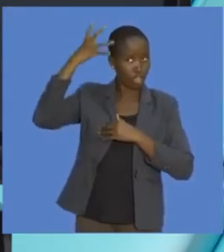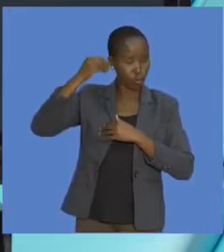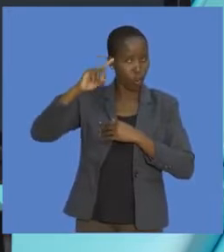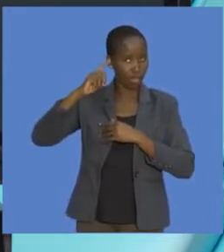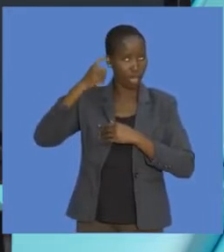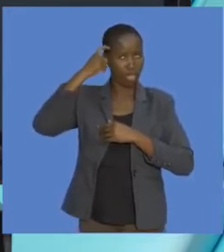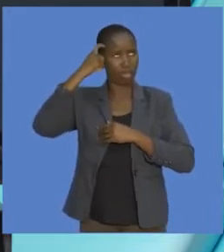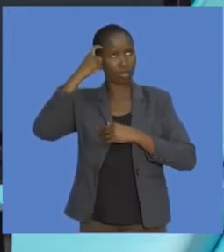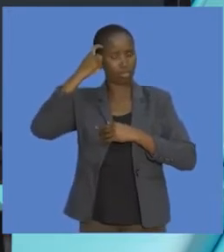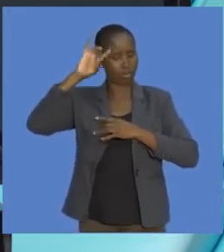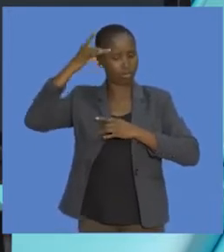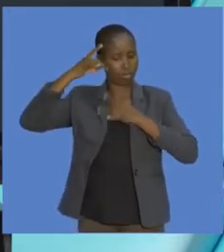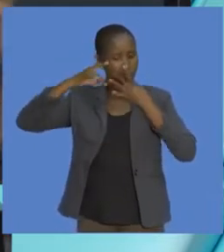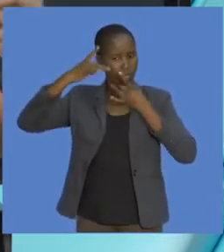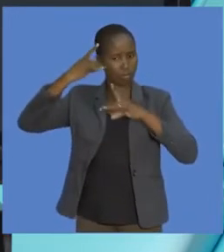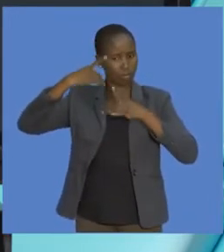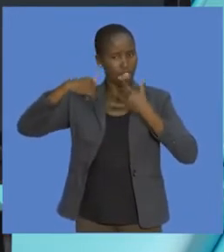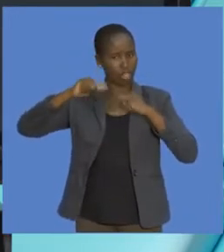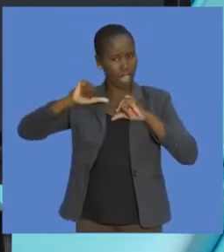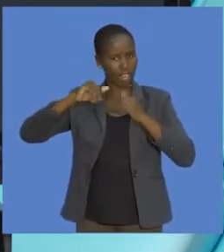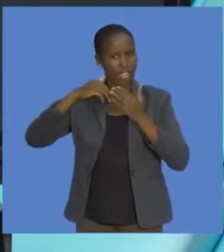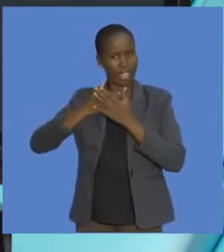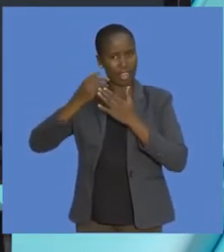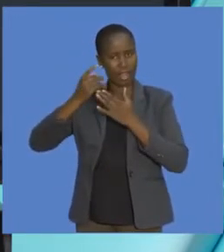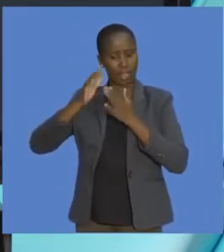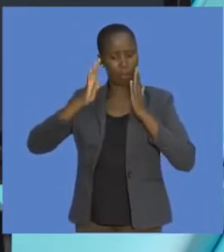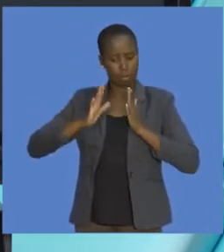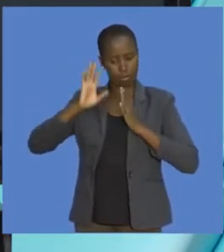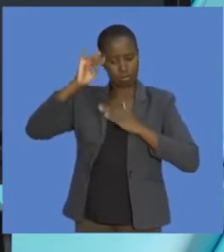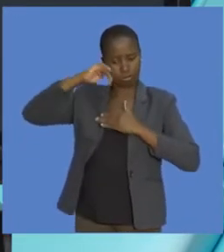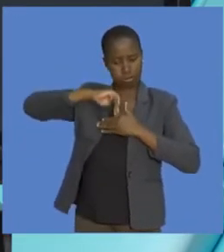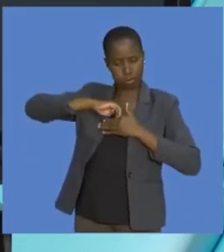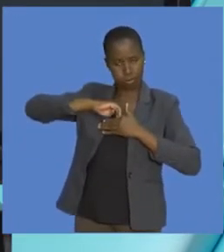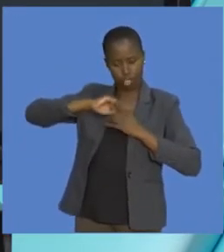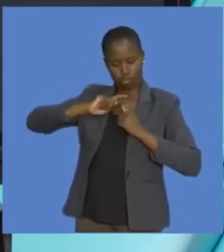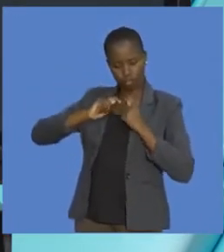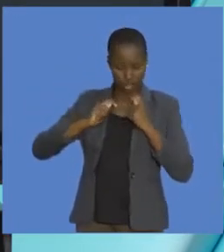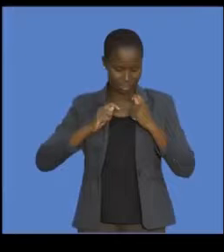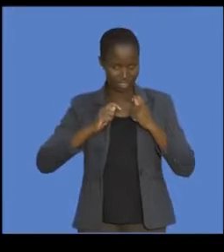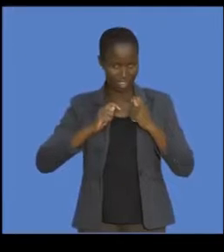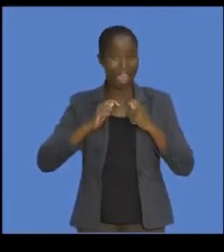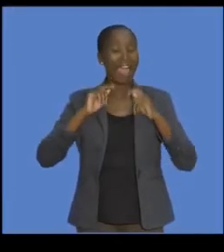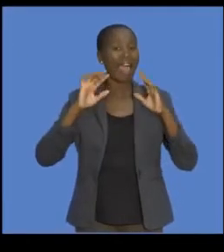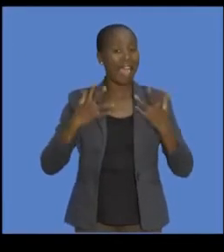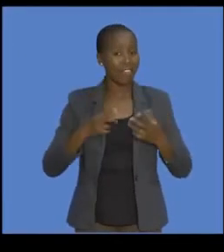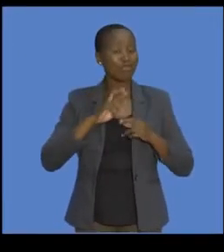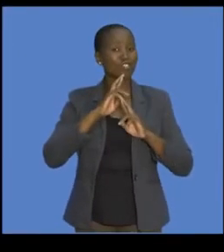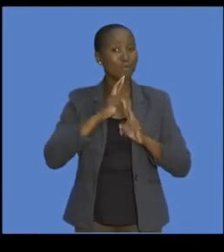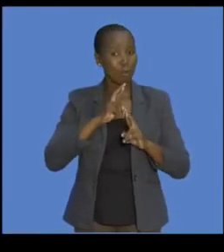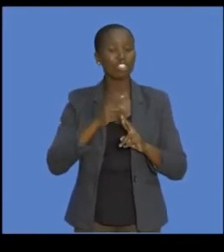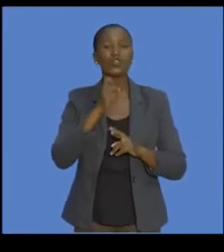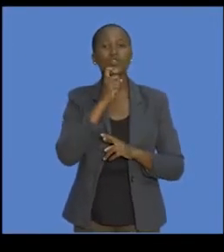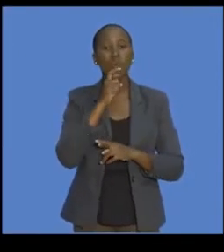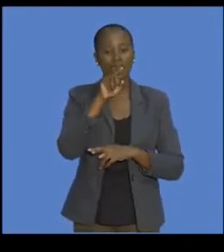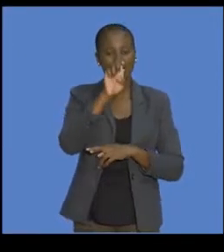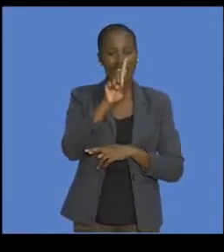that and identify a change from the normal. It will then respond using the effector. So